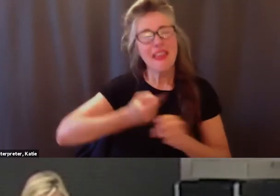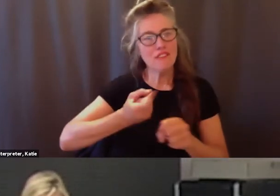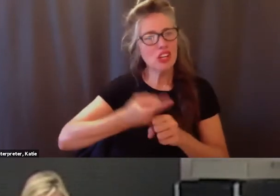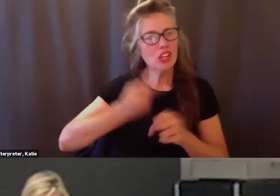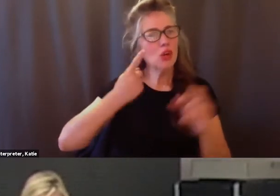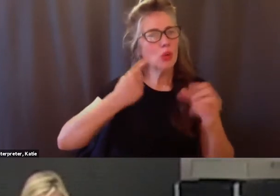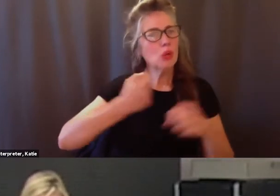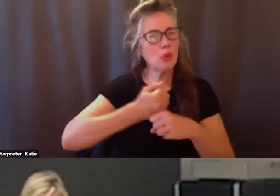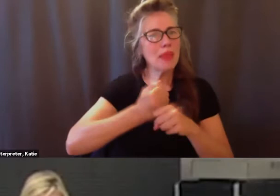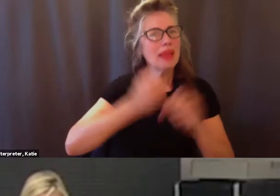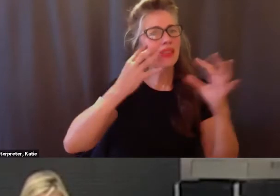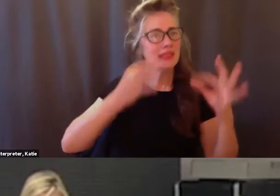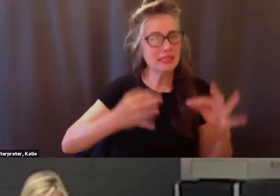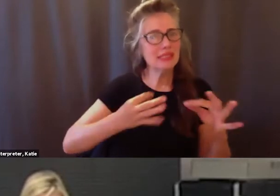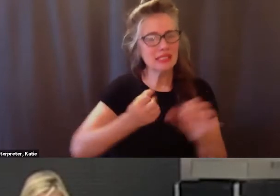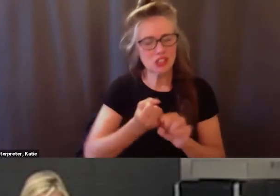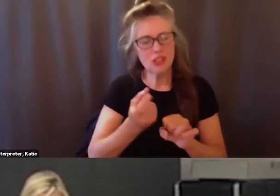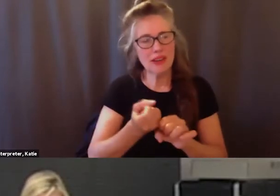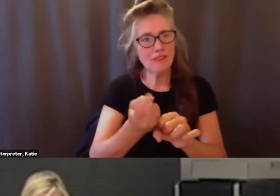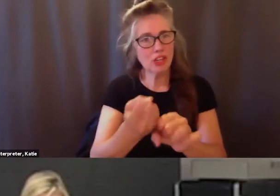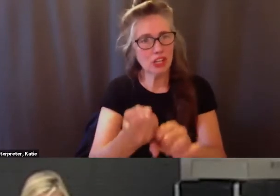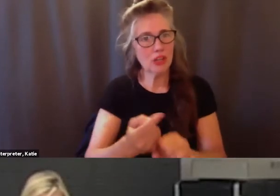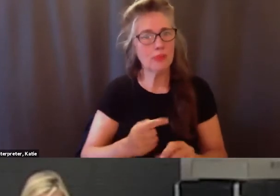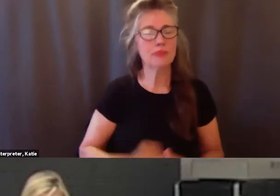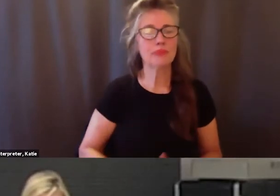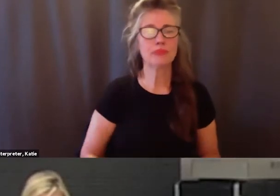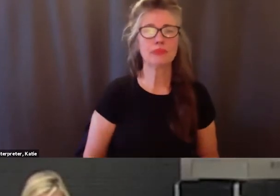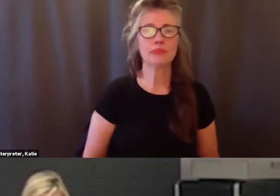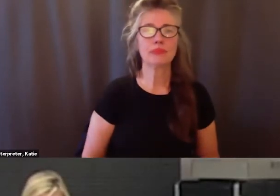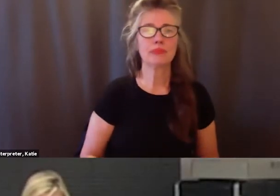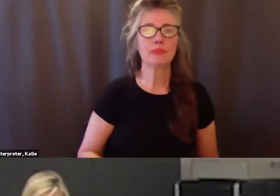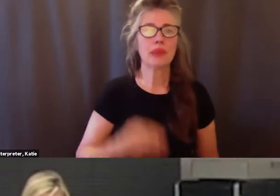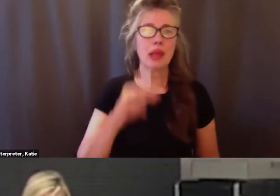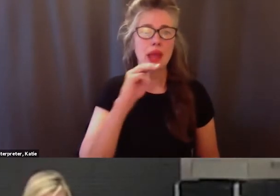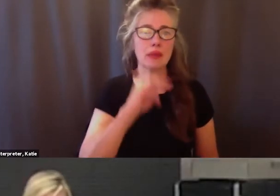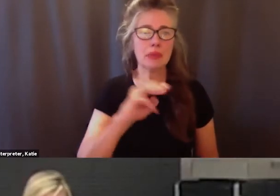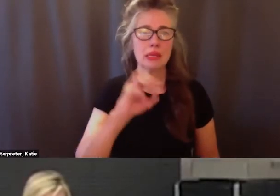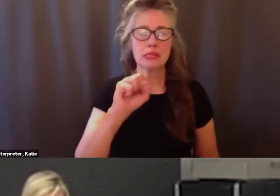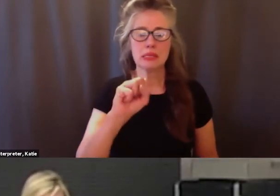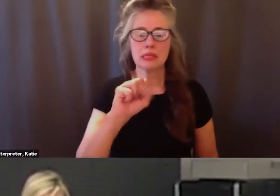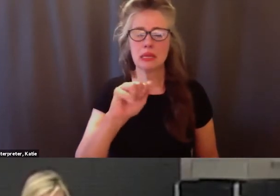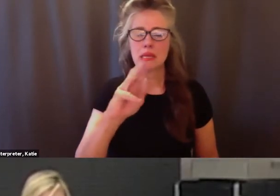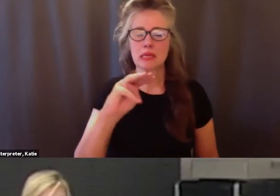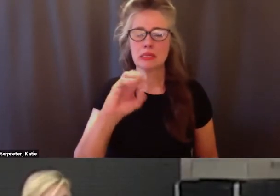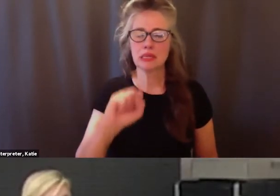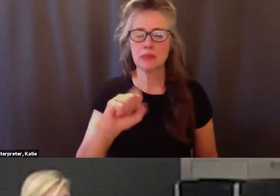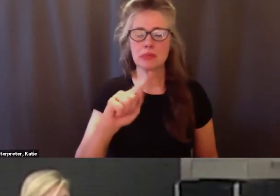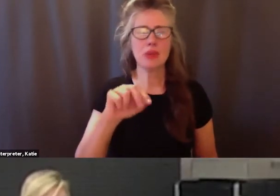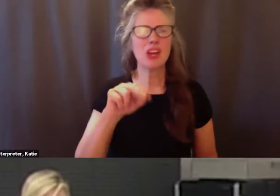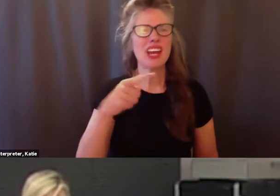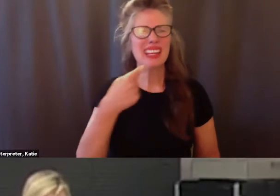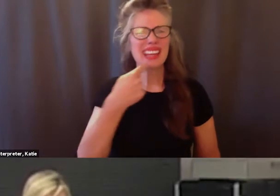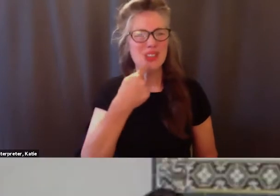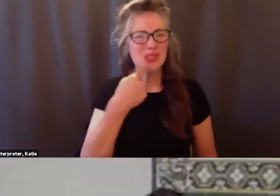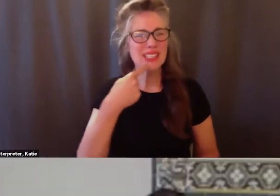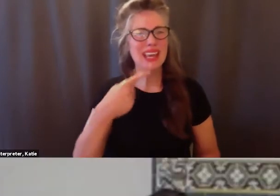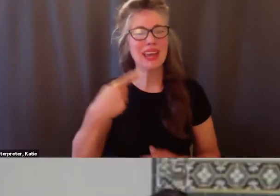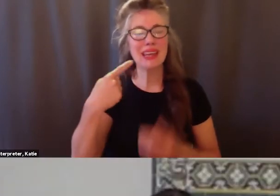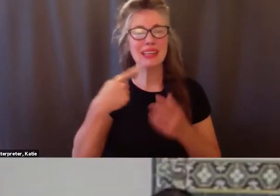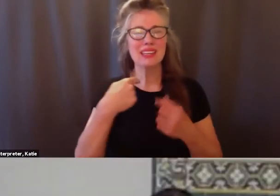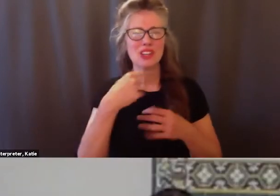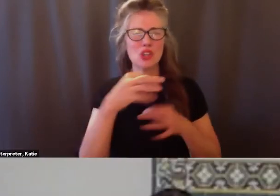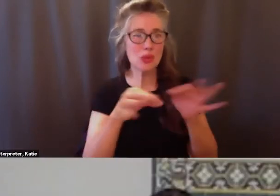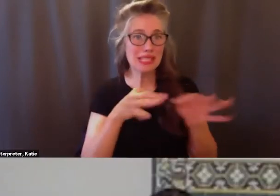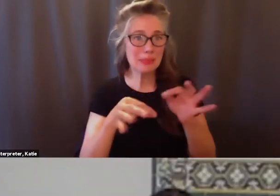you. Ms. Sims Moten, please. And yes, just for the public, can you really say what ELO and ESS are? I know